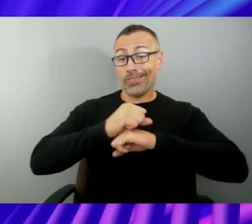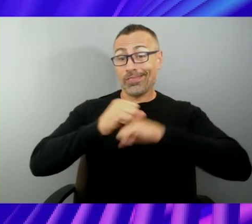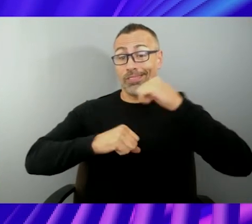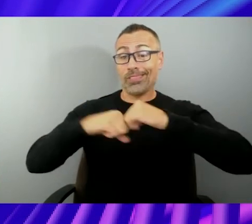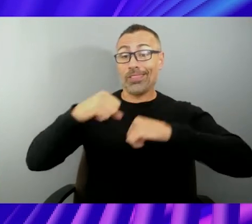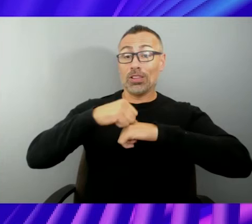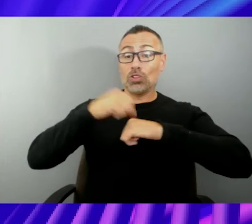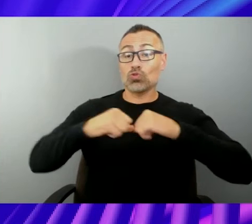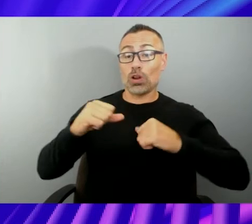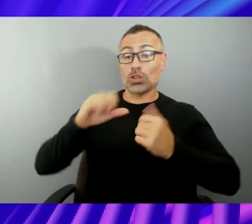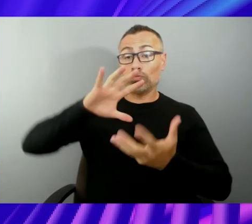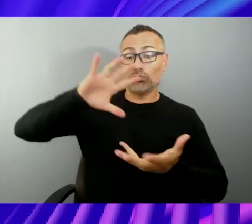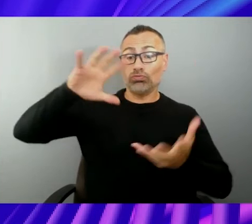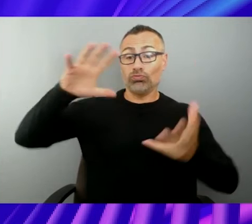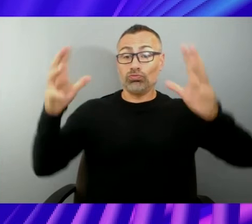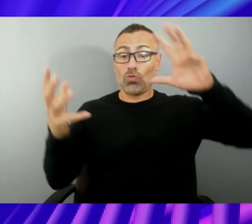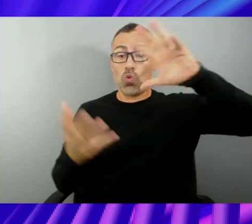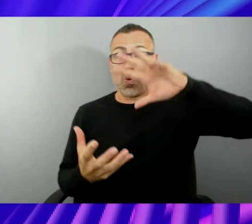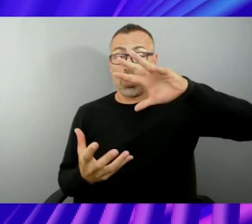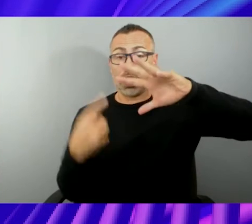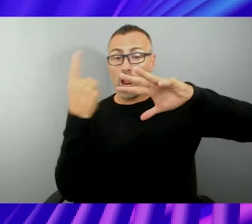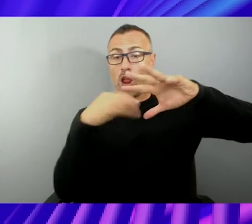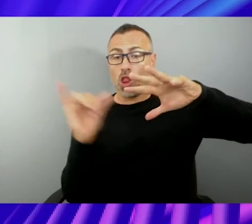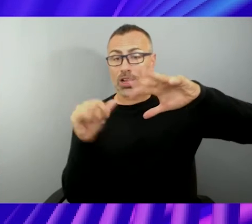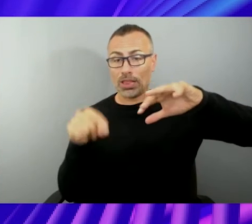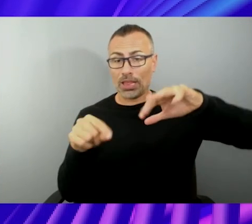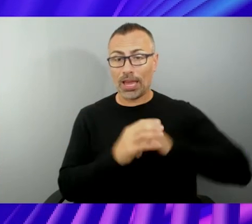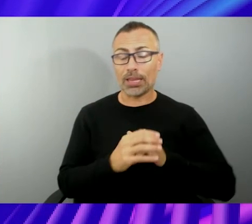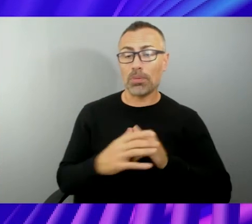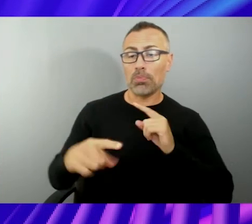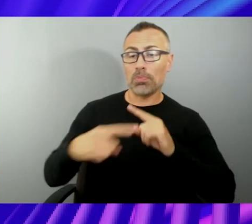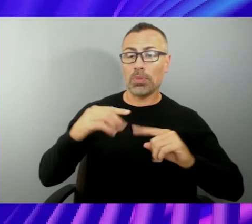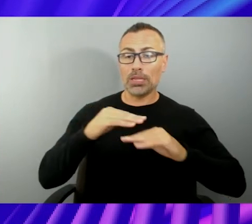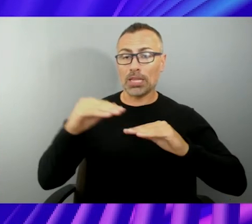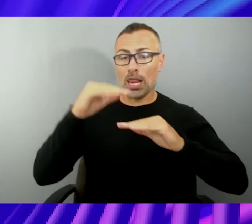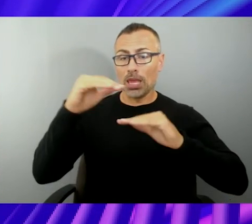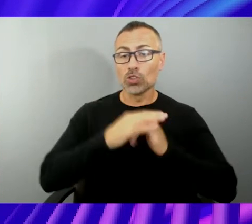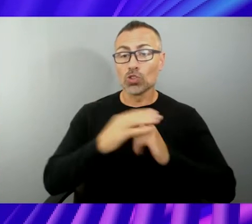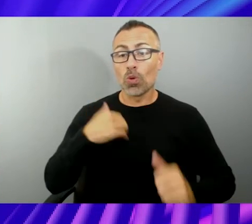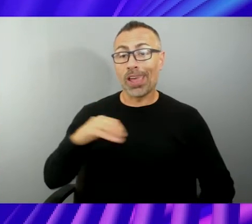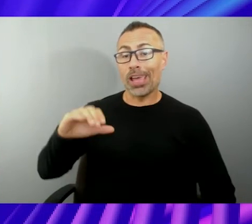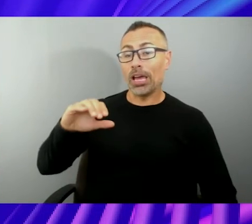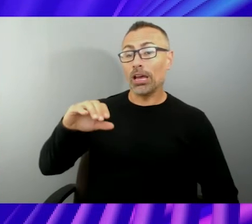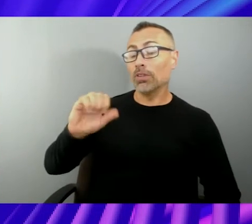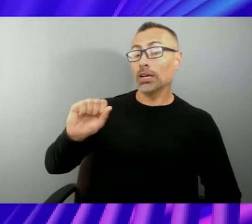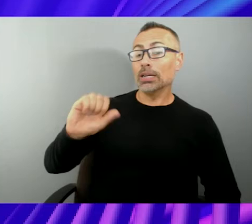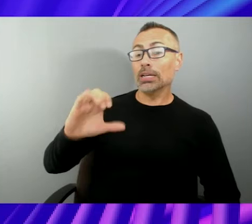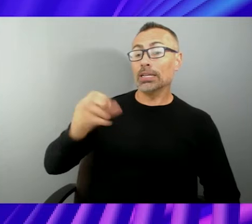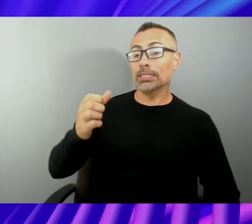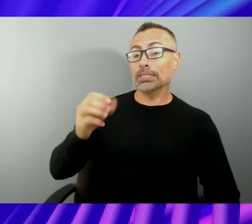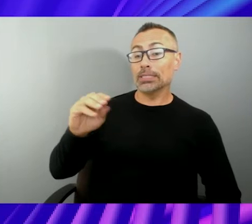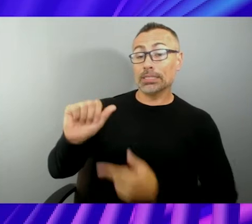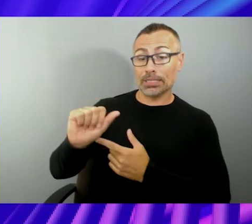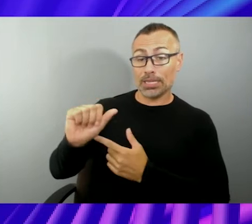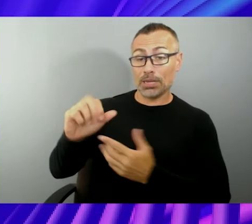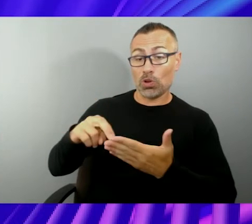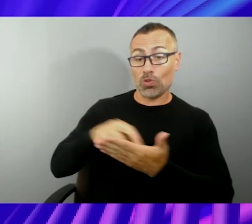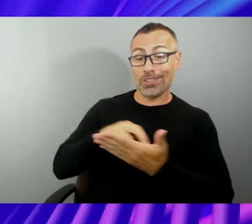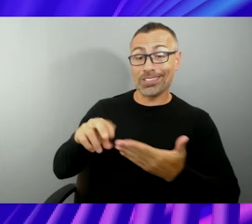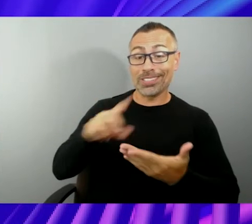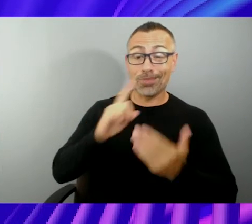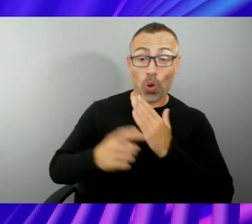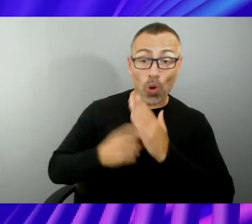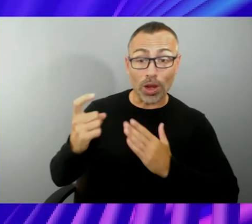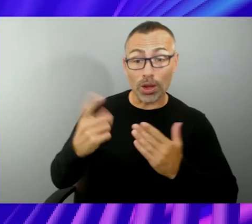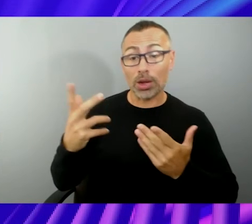of that particular event. So EventBridge has this schema registry which can actually automatically infer the schema and then store